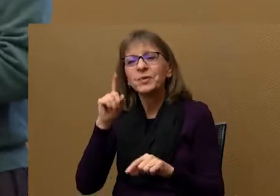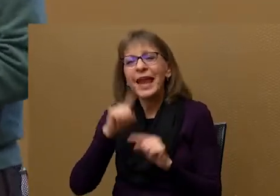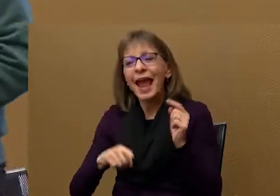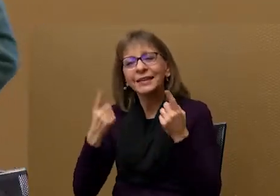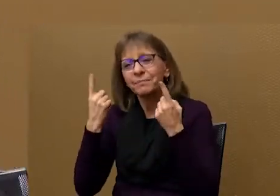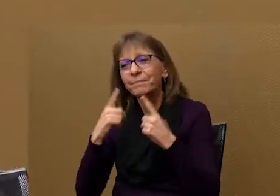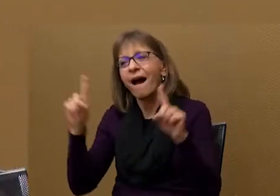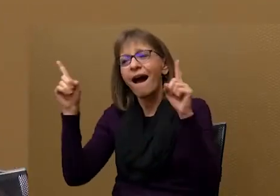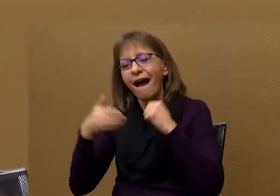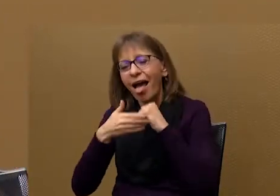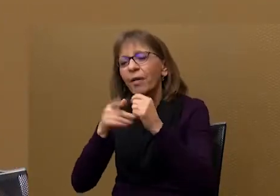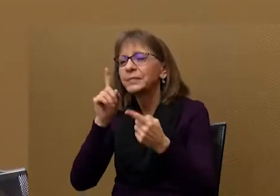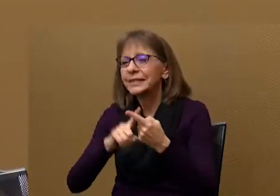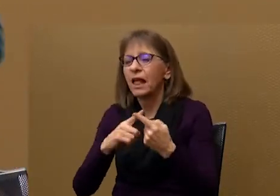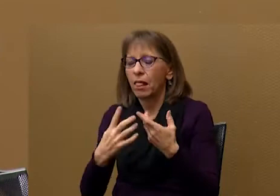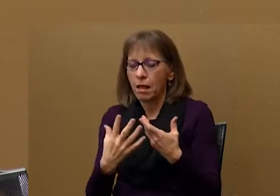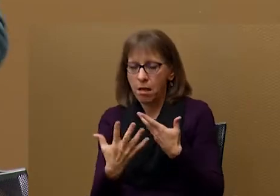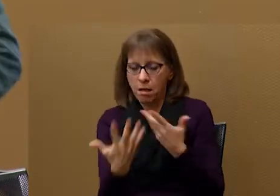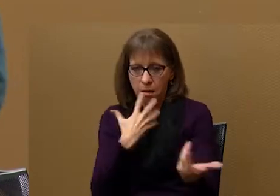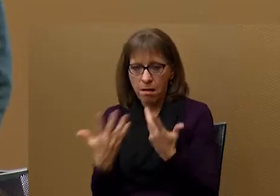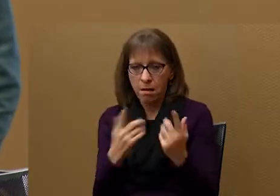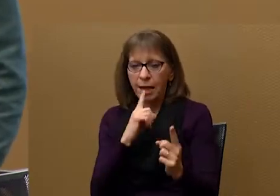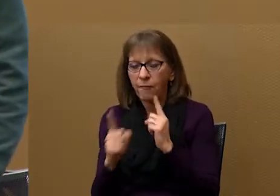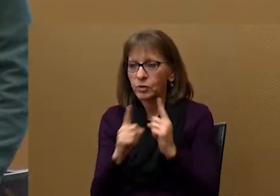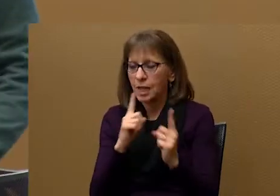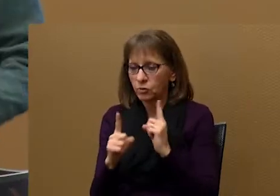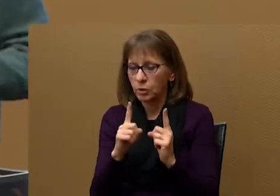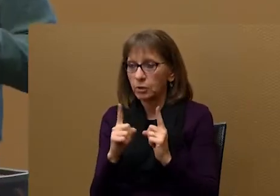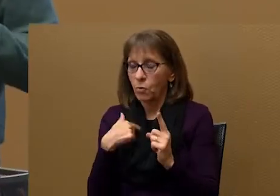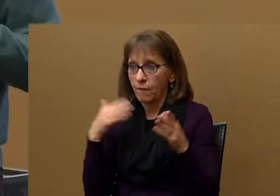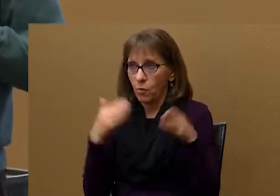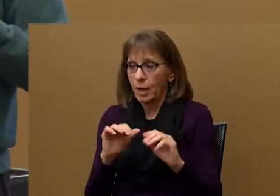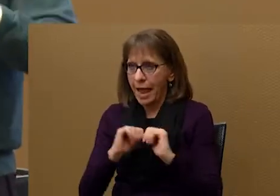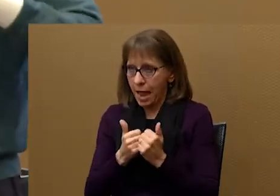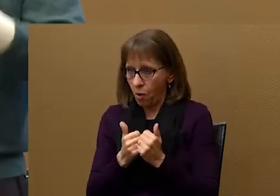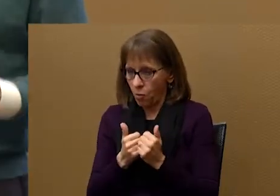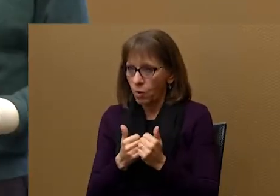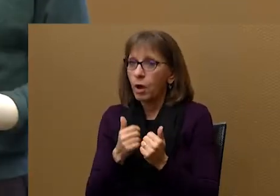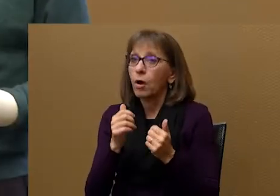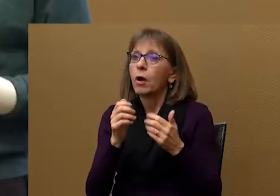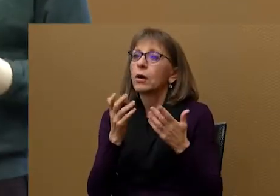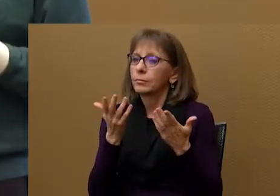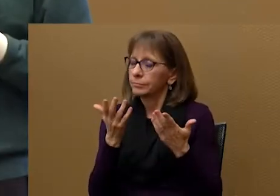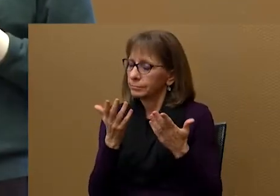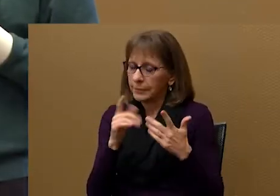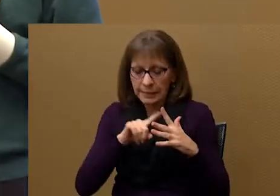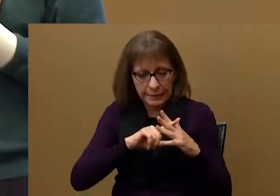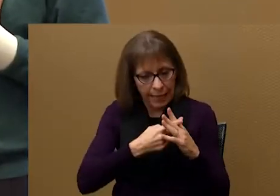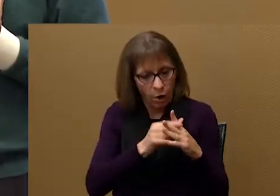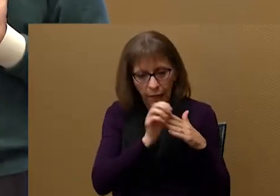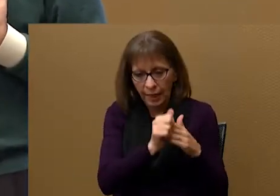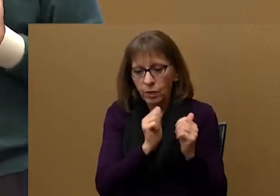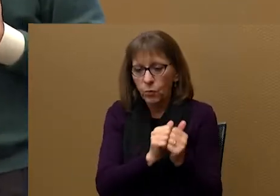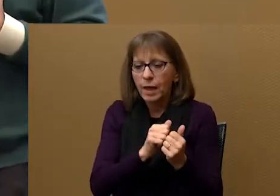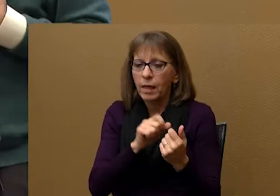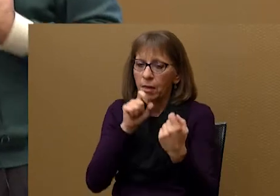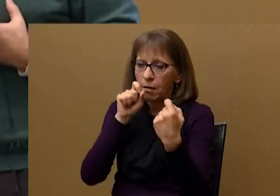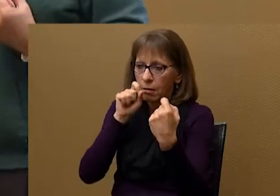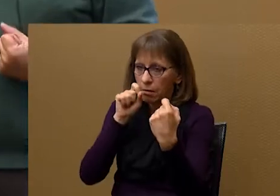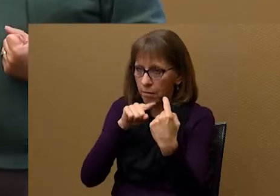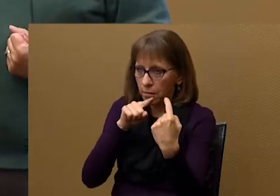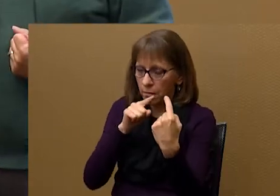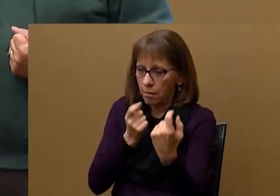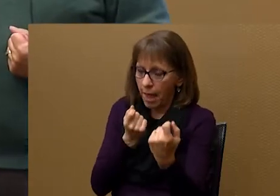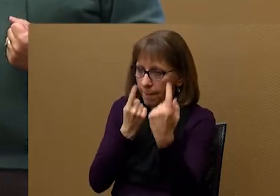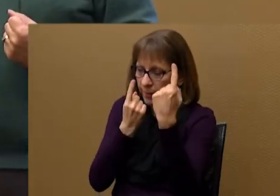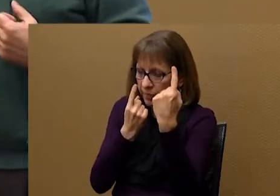be useful until he's engaged in the conversation. So my focus is, how do I do that? And again, you lead